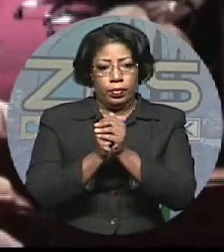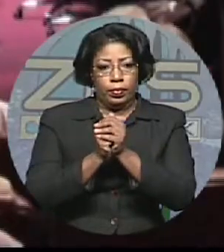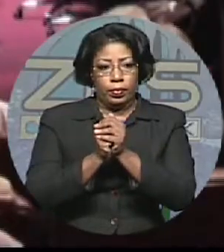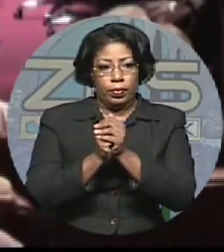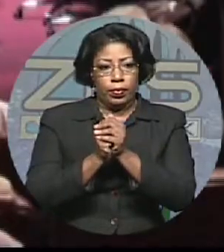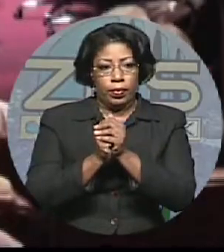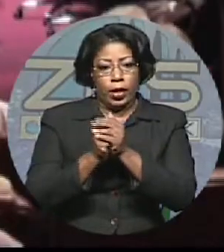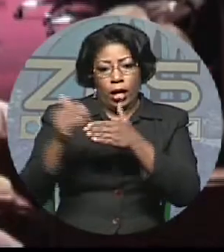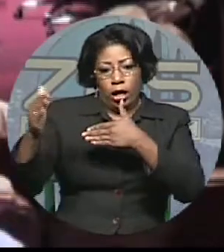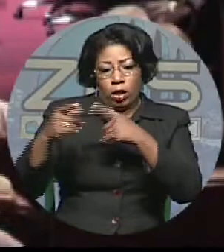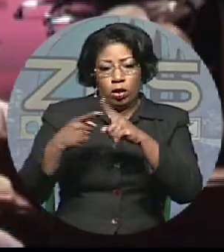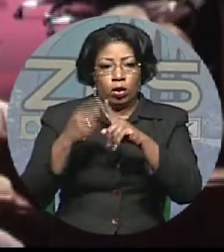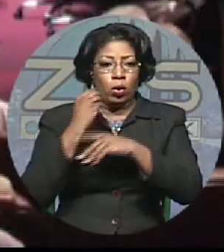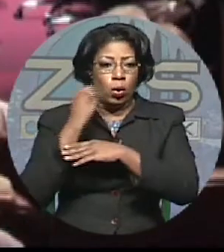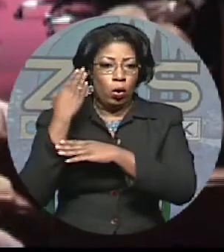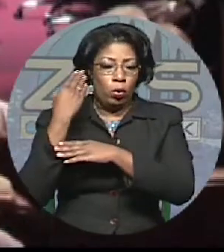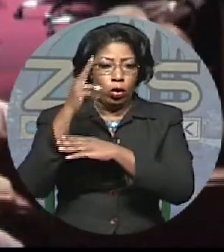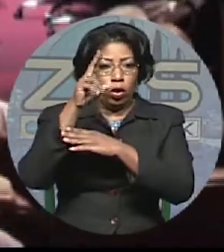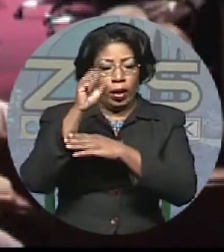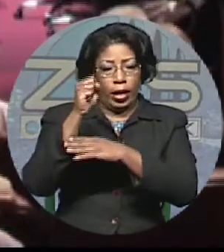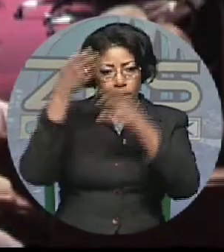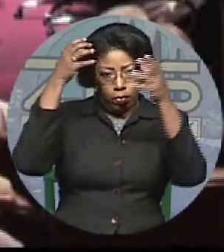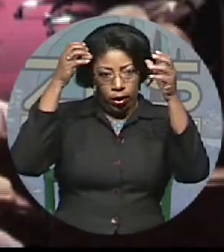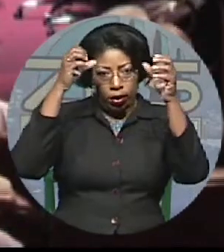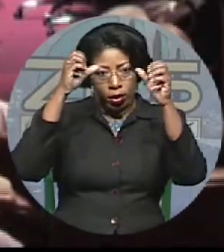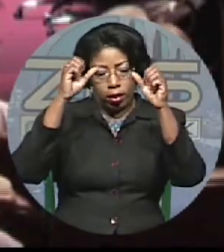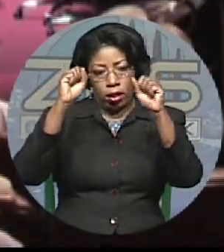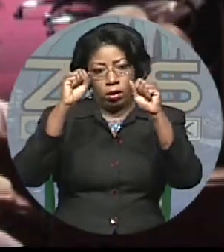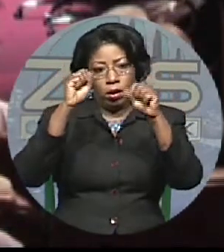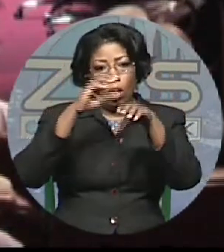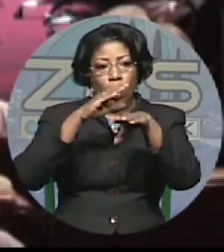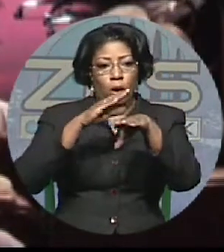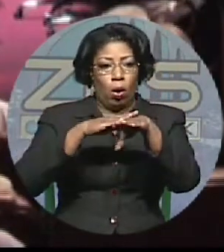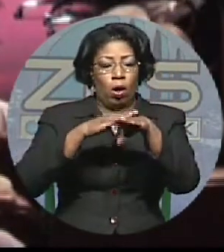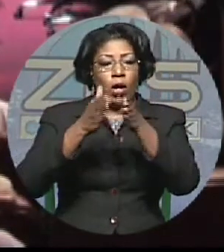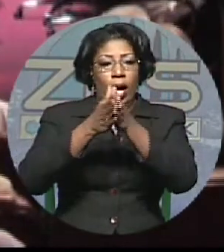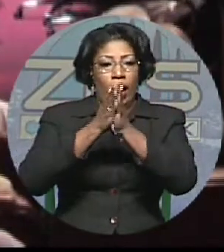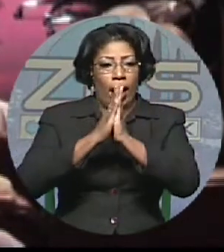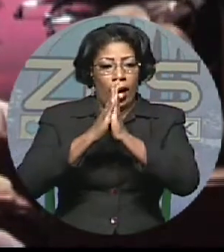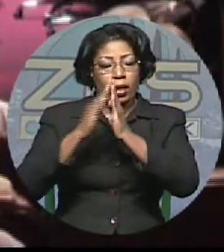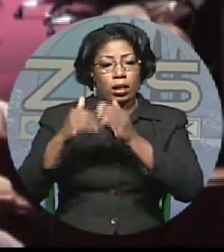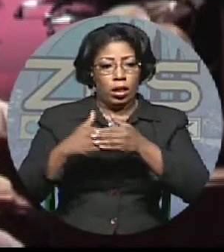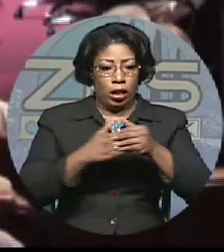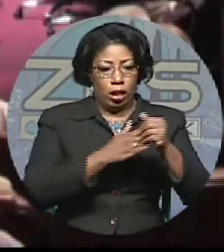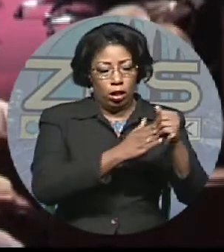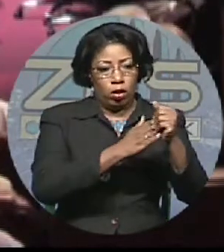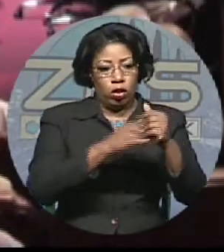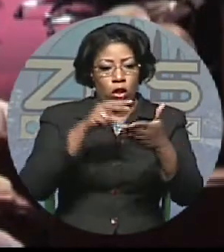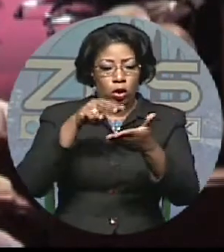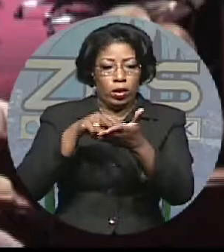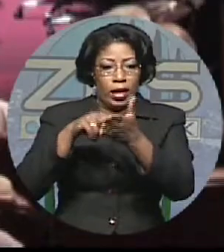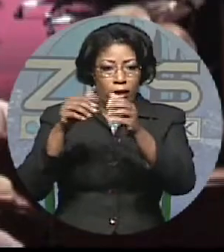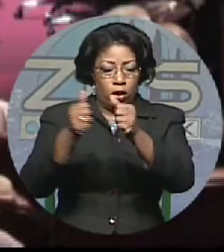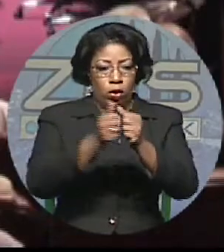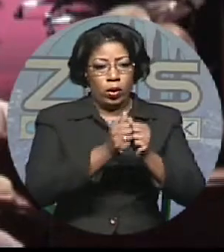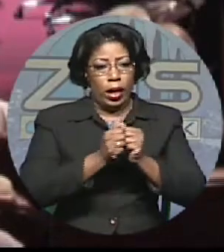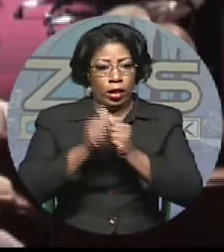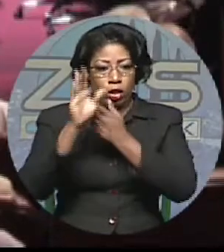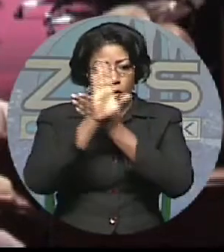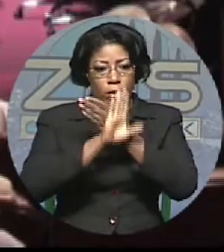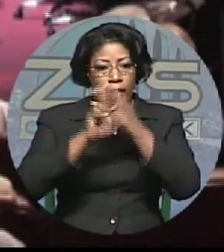And moving closer to home, the U.S. president called on all leaders to stand firm to protect the citizens of the